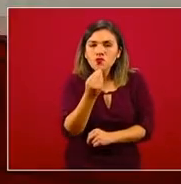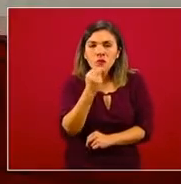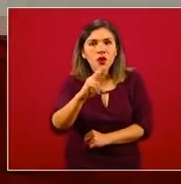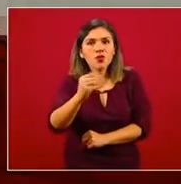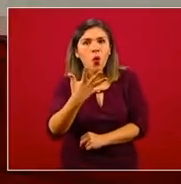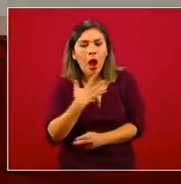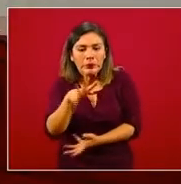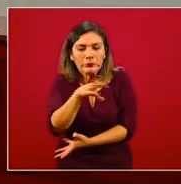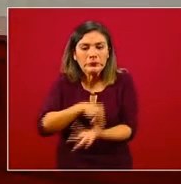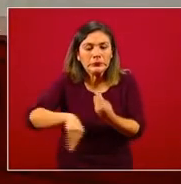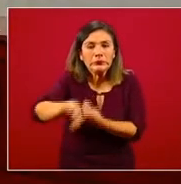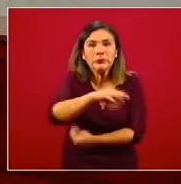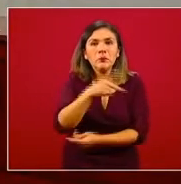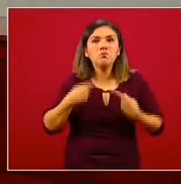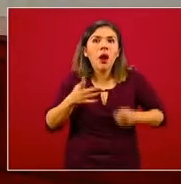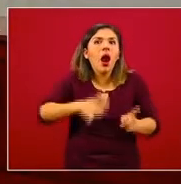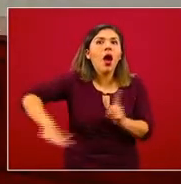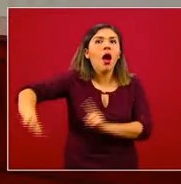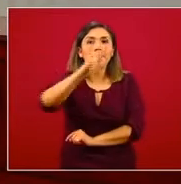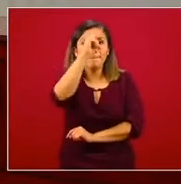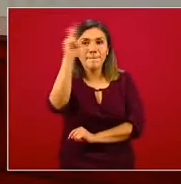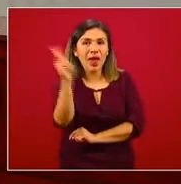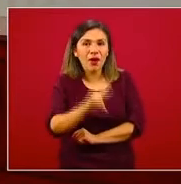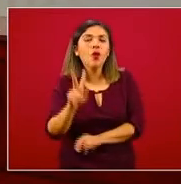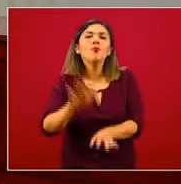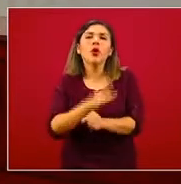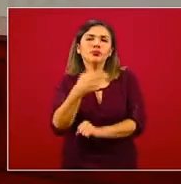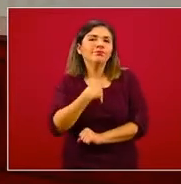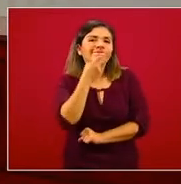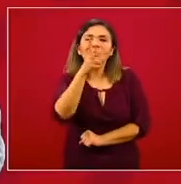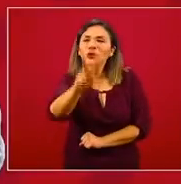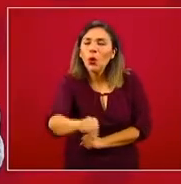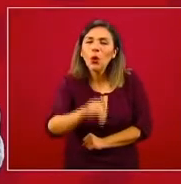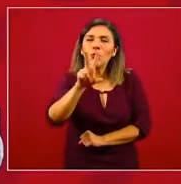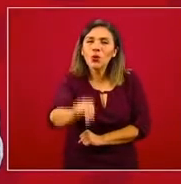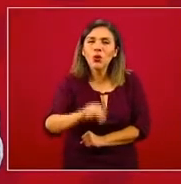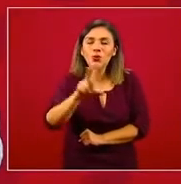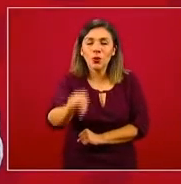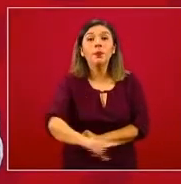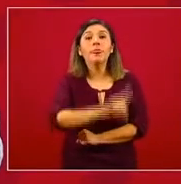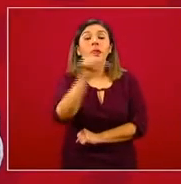would lead to immediate scarcity of the basic needs